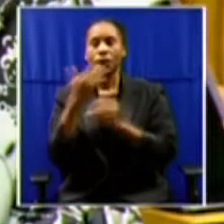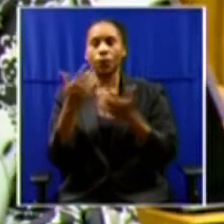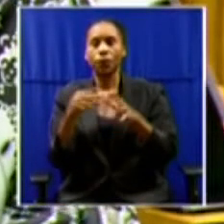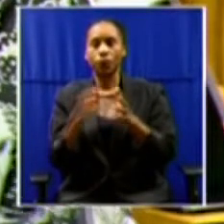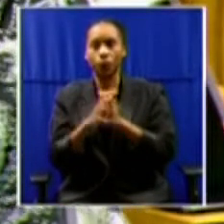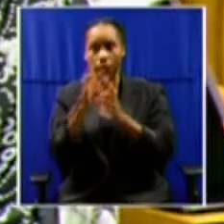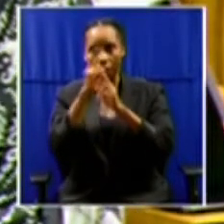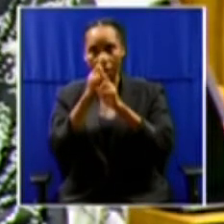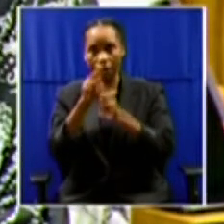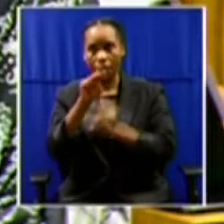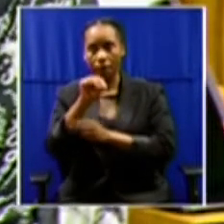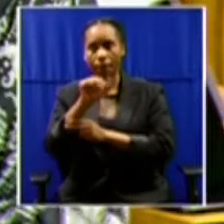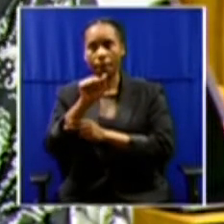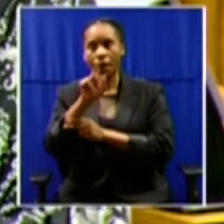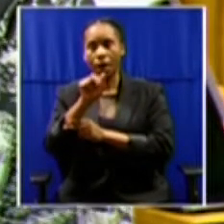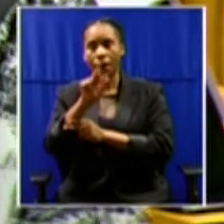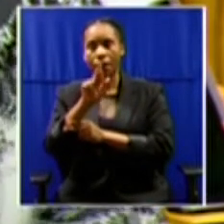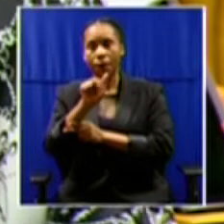the question.